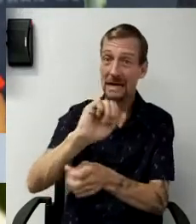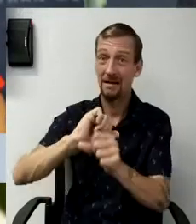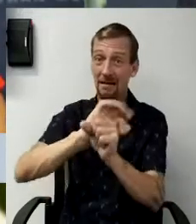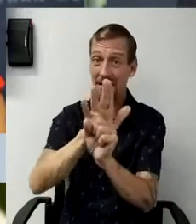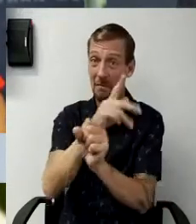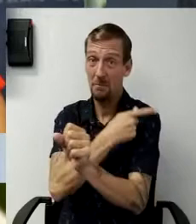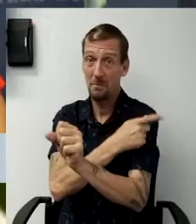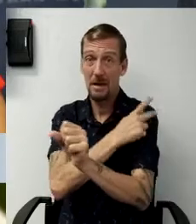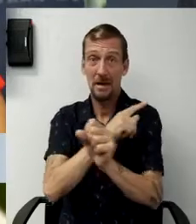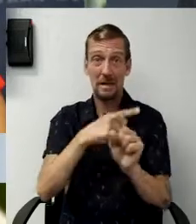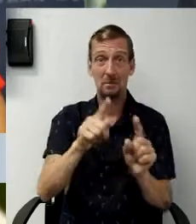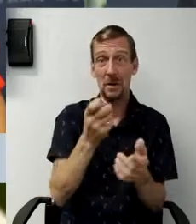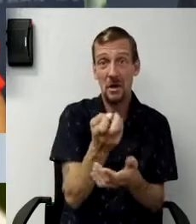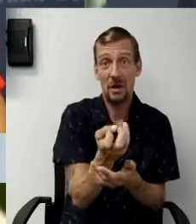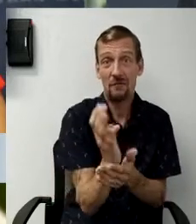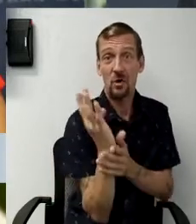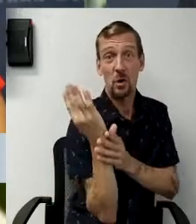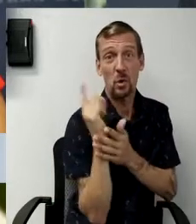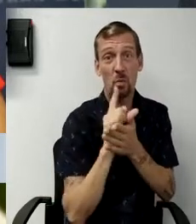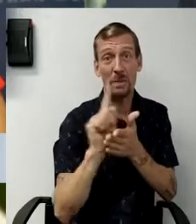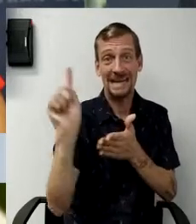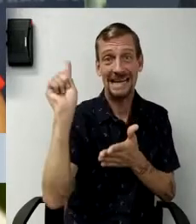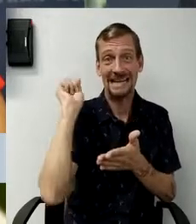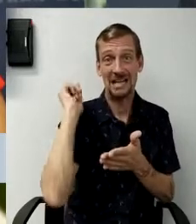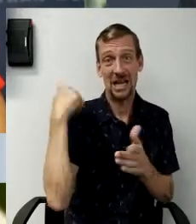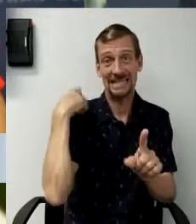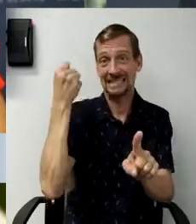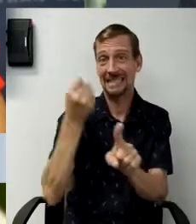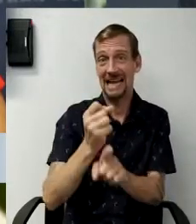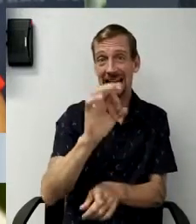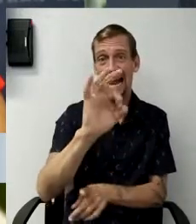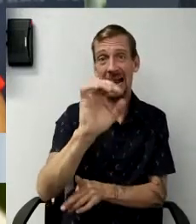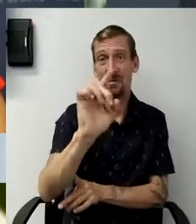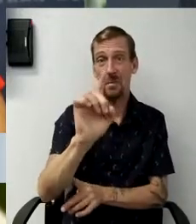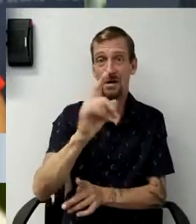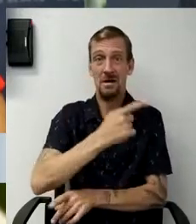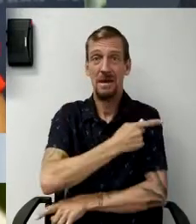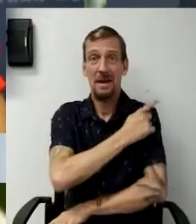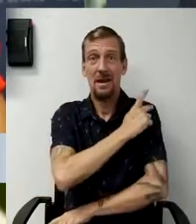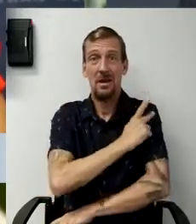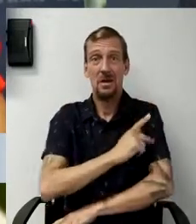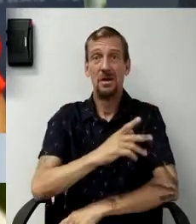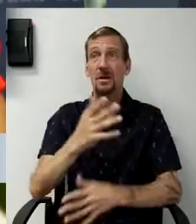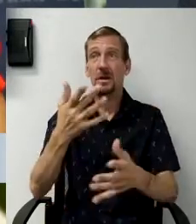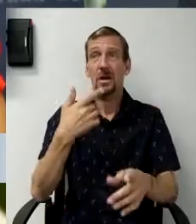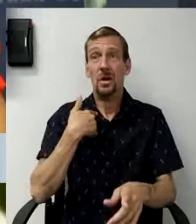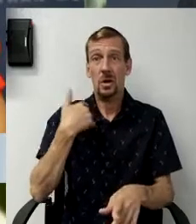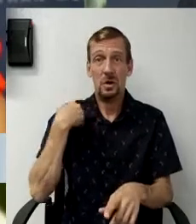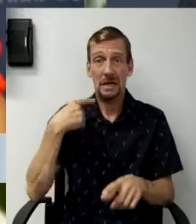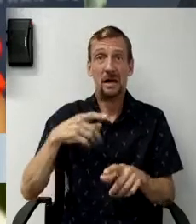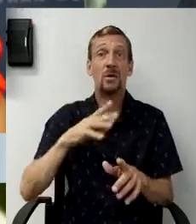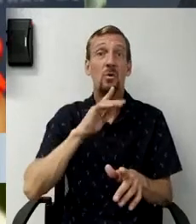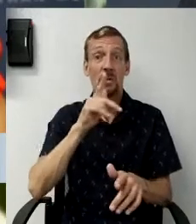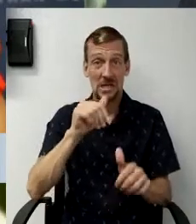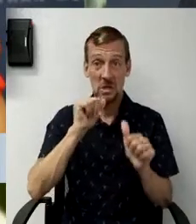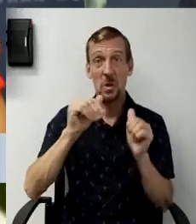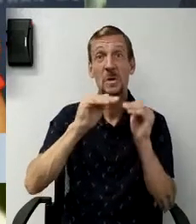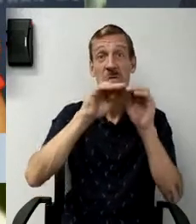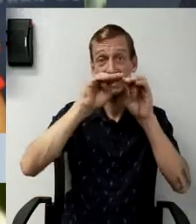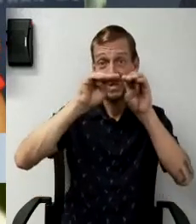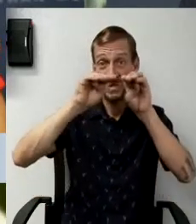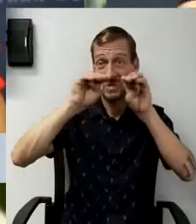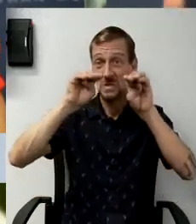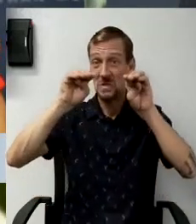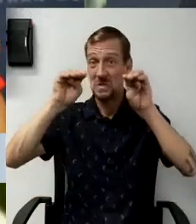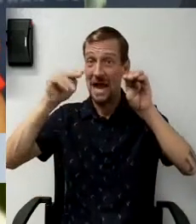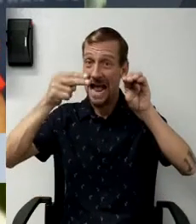just a few weeks ago on a Saturday, we were at 91, and we were holding pretty steady at that high